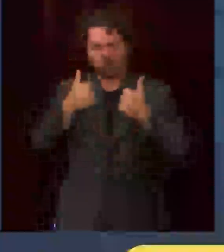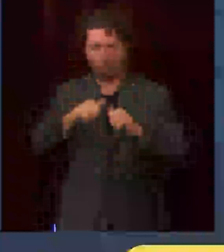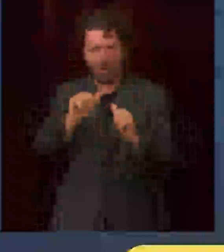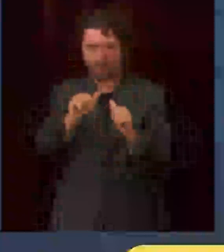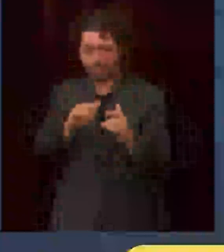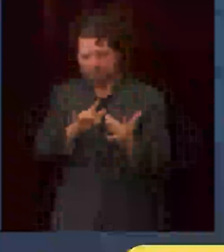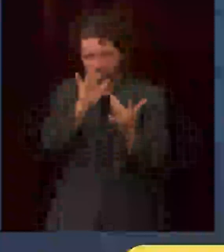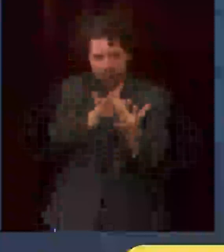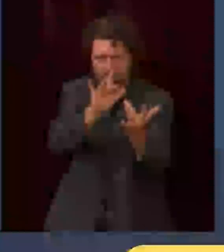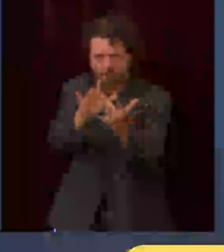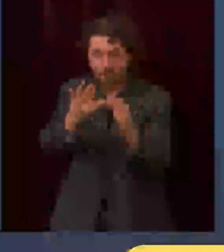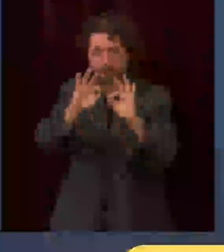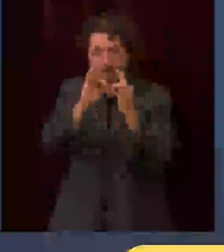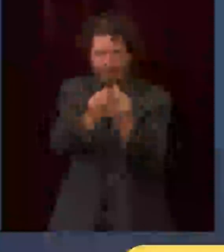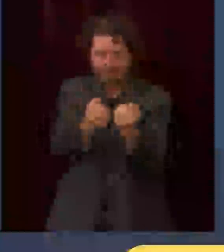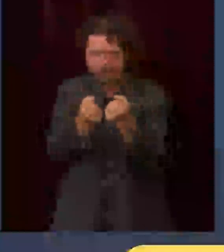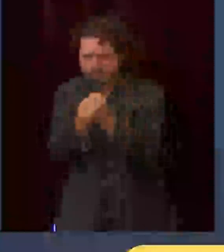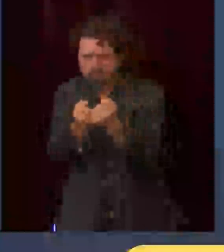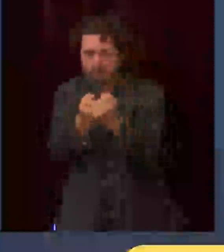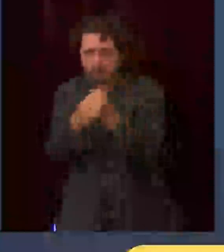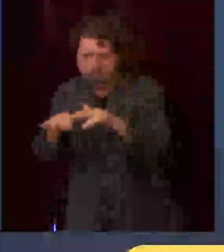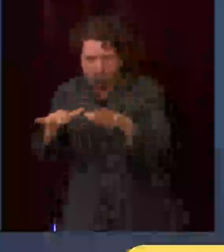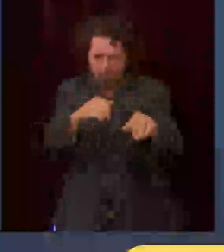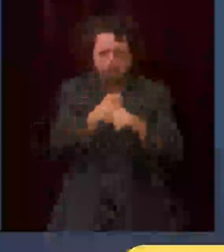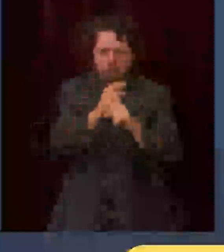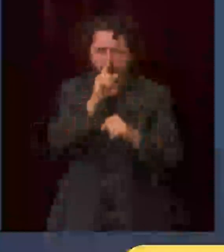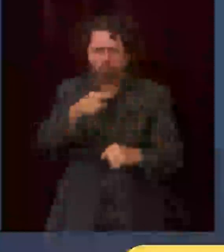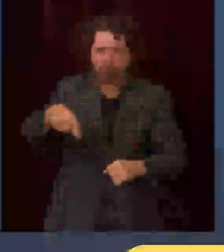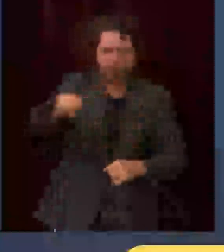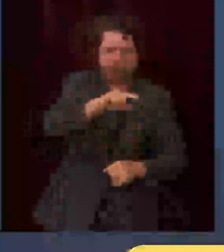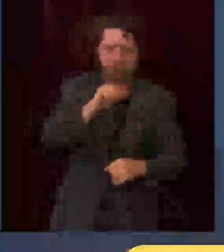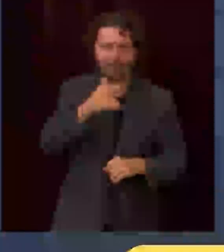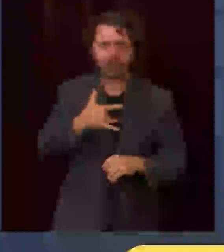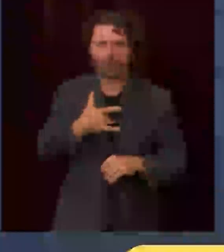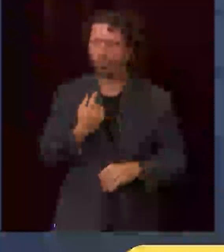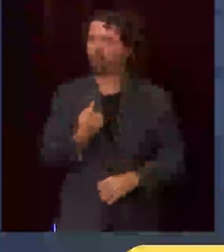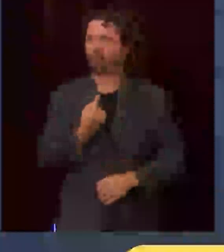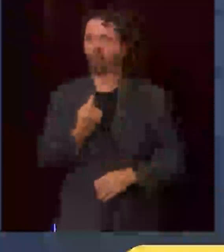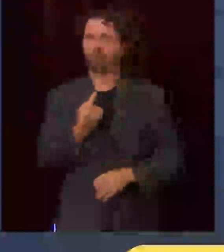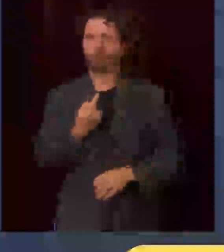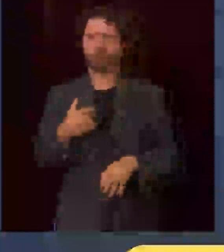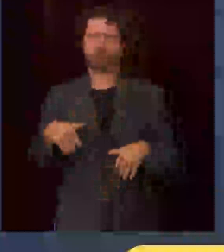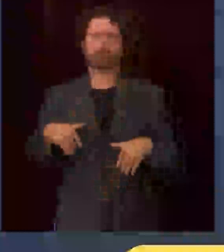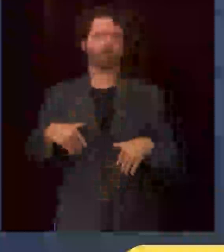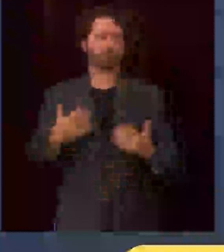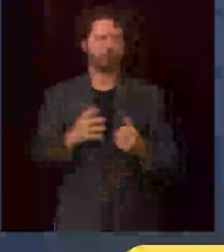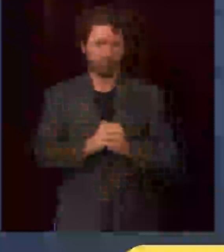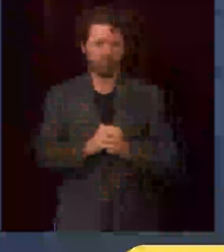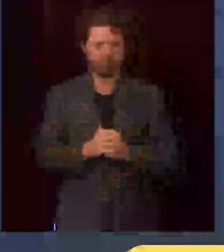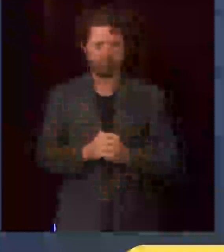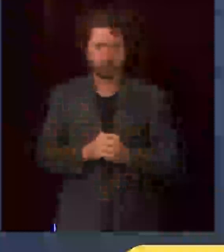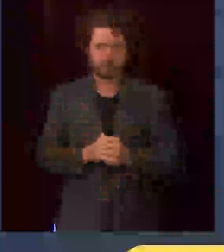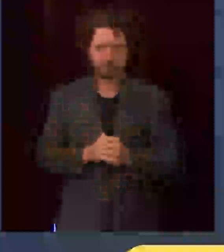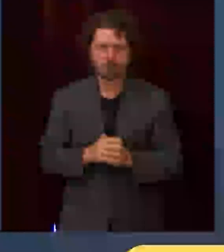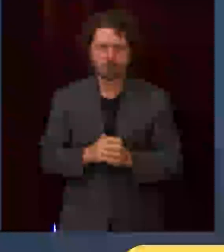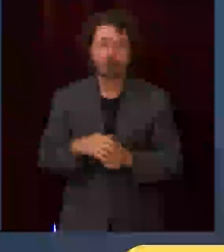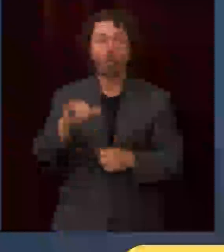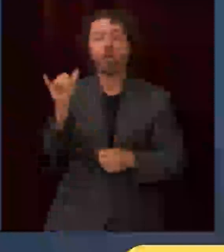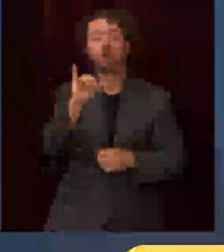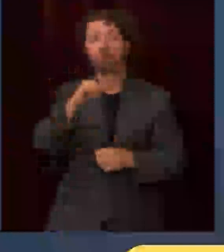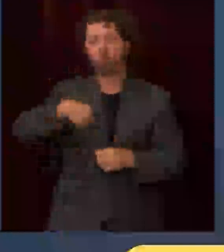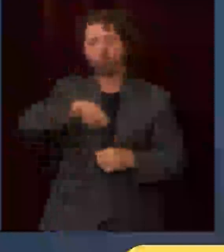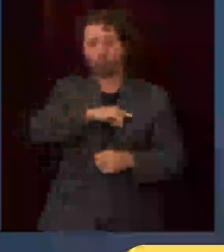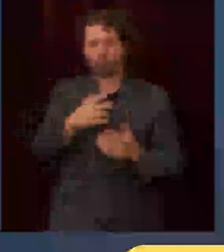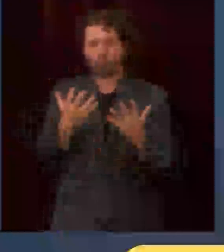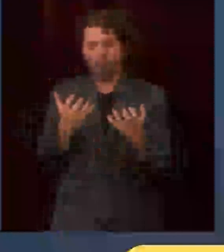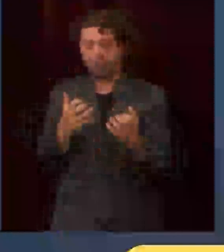Next, we want to protect the vulnerable. We got to make sure that the number of outbreaks reported by week, defined as 2 or more non-household